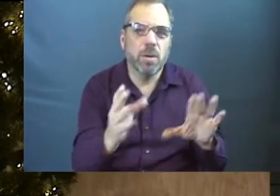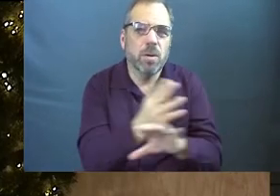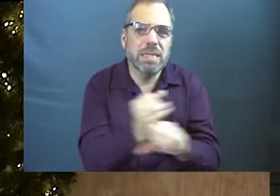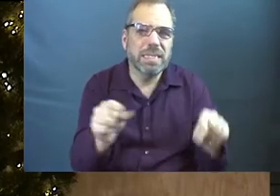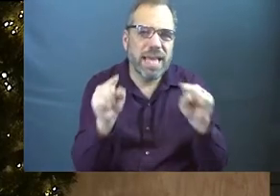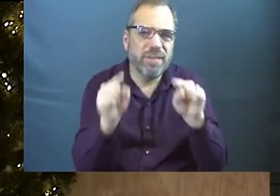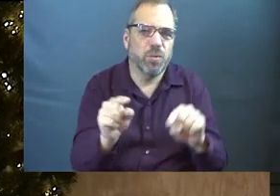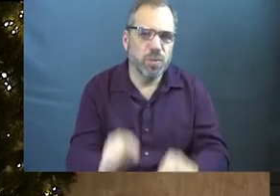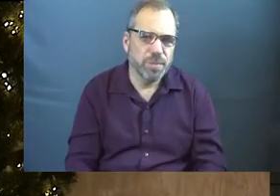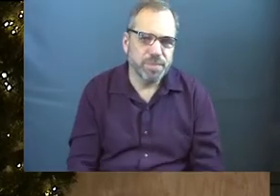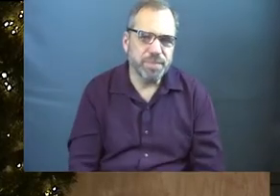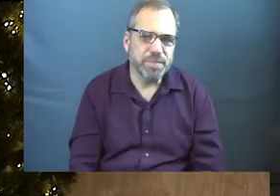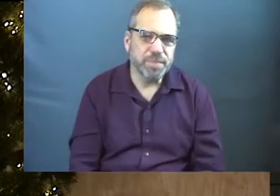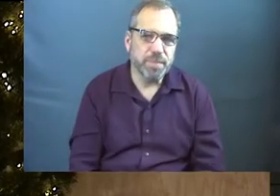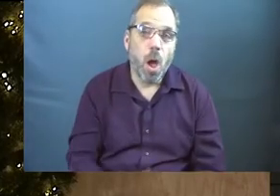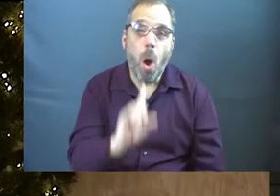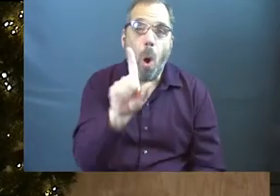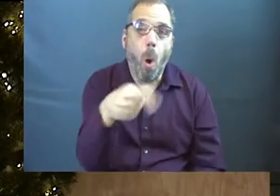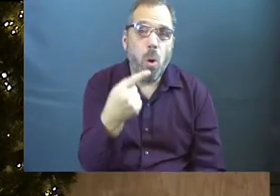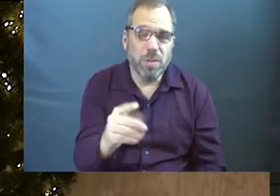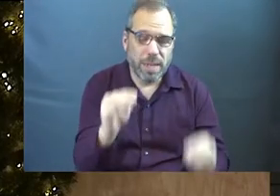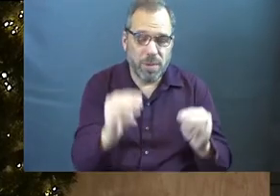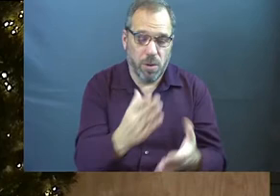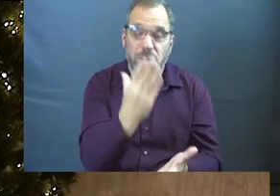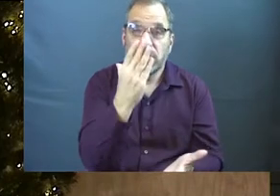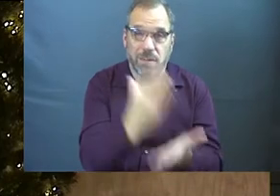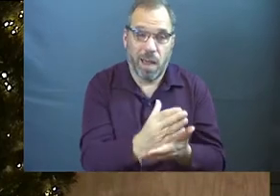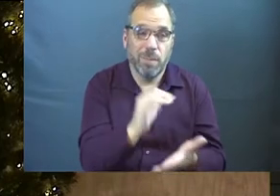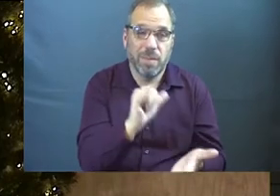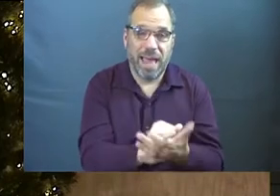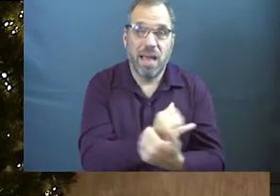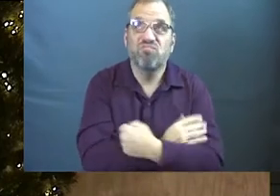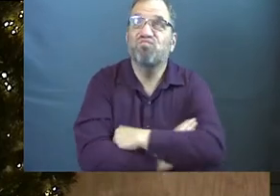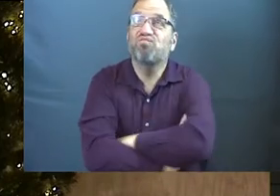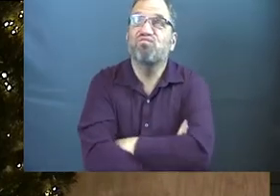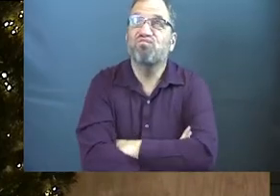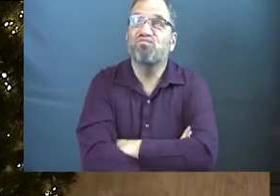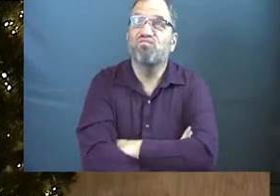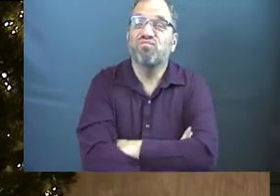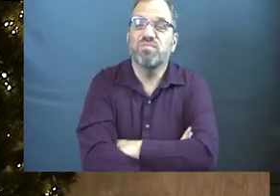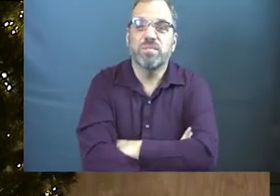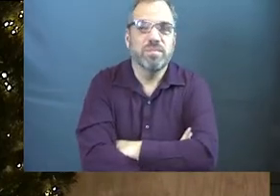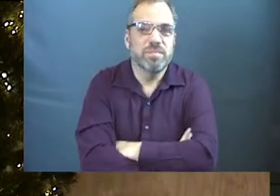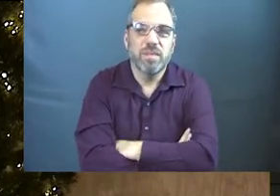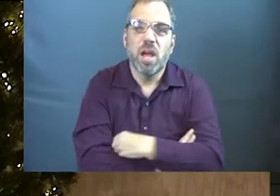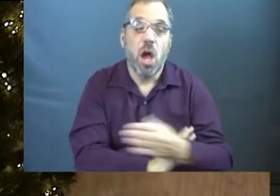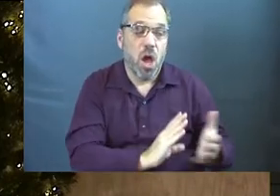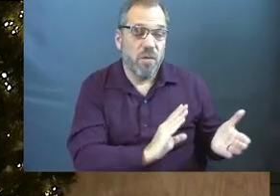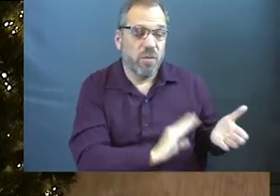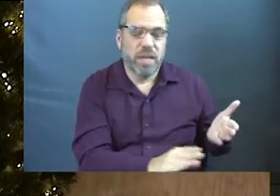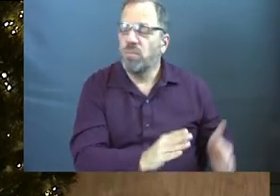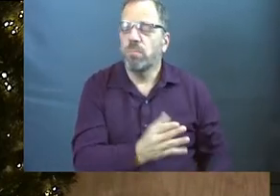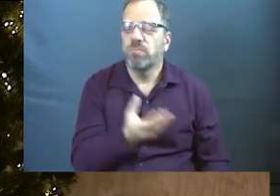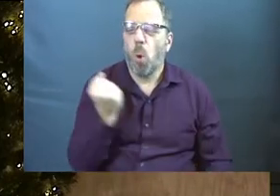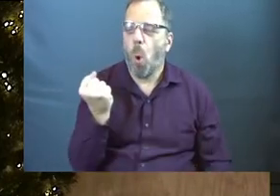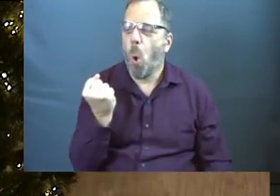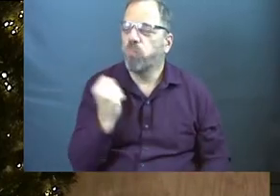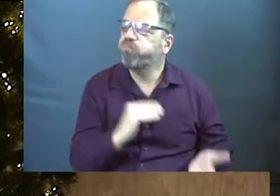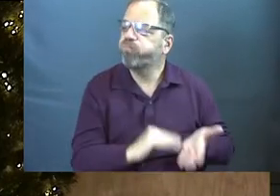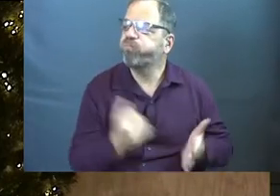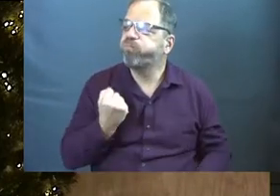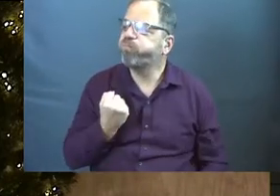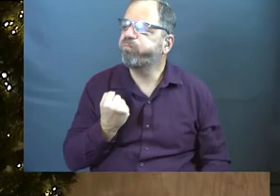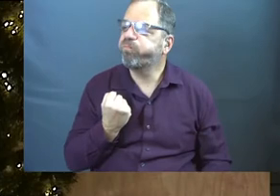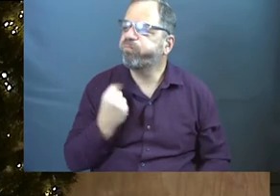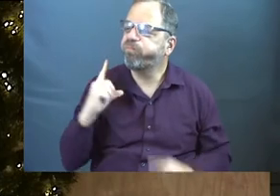you. Only a miracle can stop it. You're not going to forgive the person that you've been struggling to